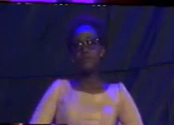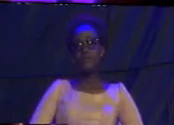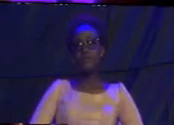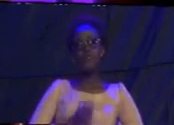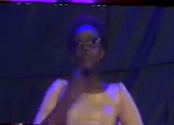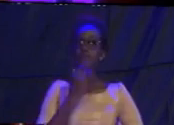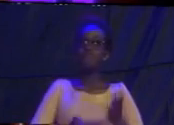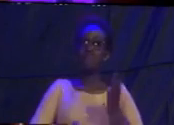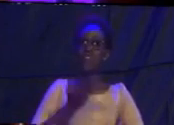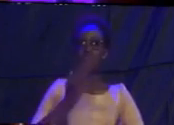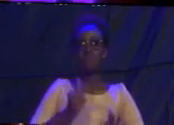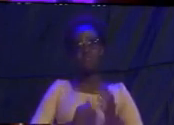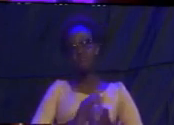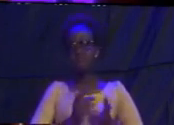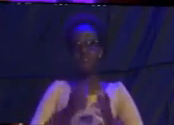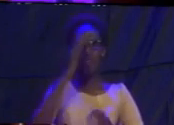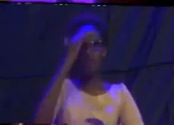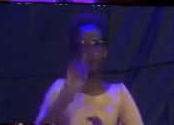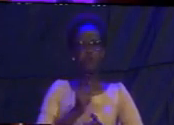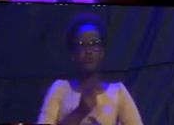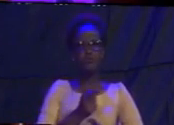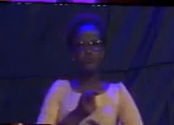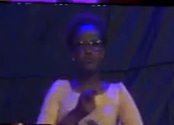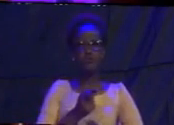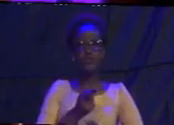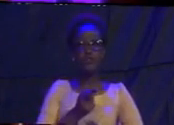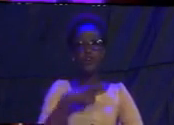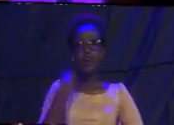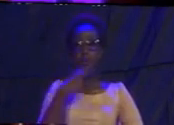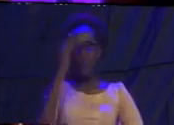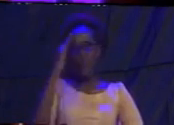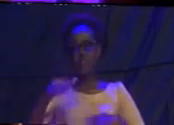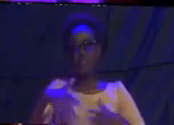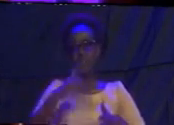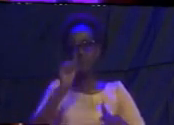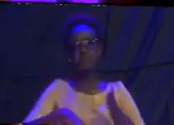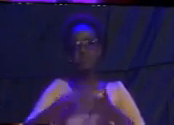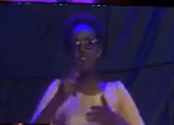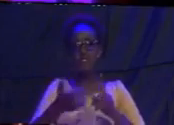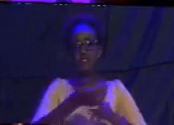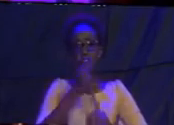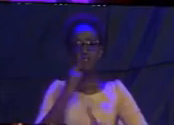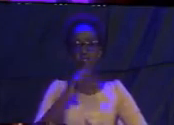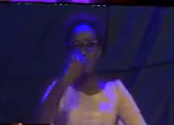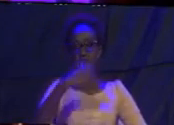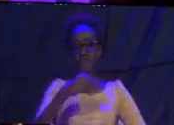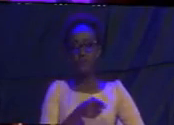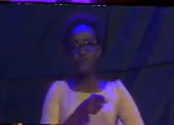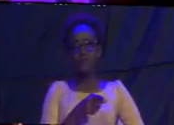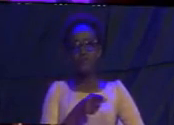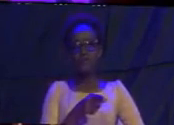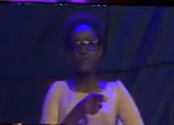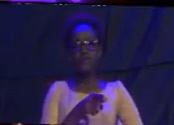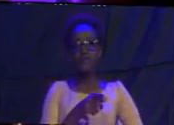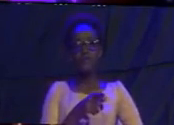wilderness. And he said, you never know. Who knows whether we are going to